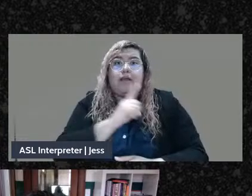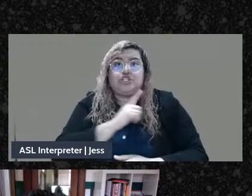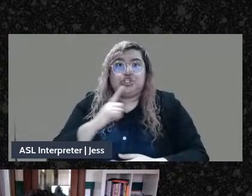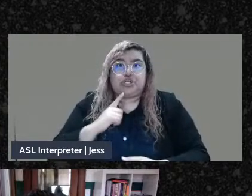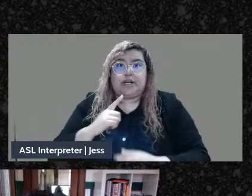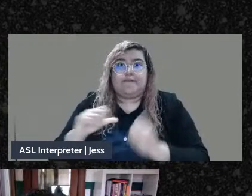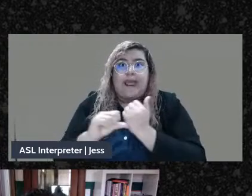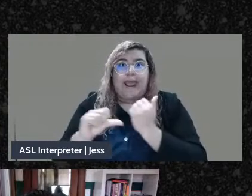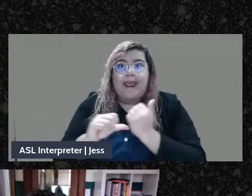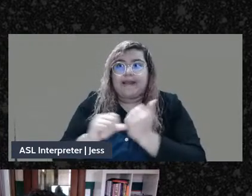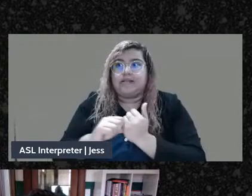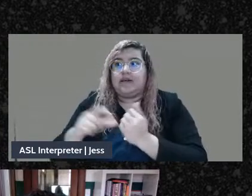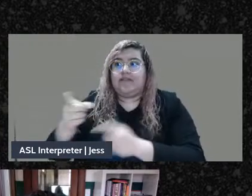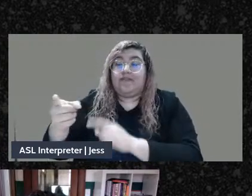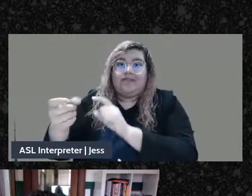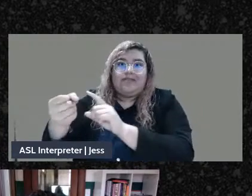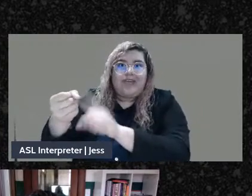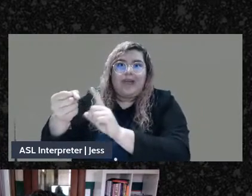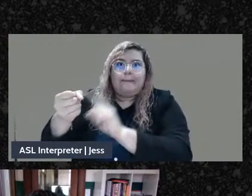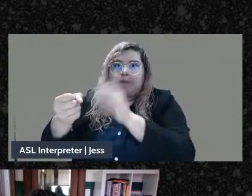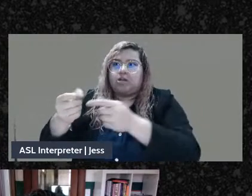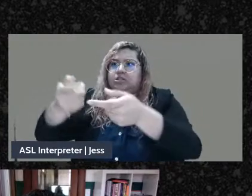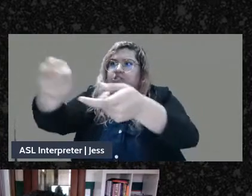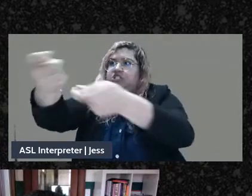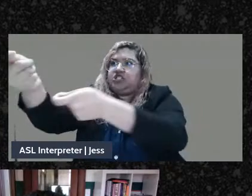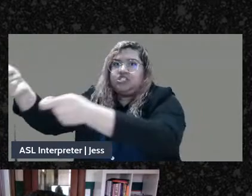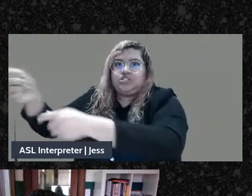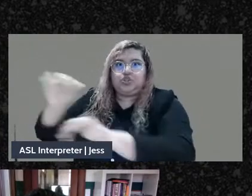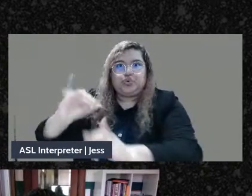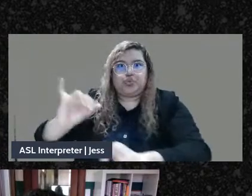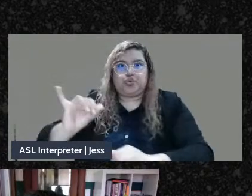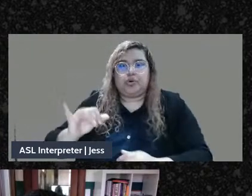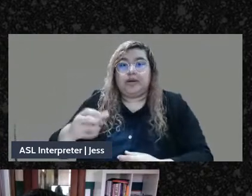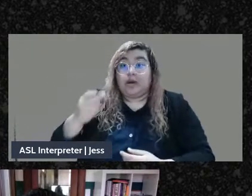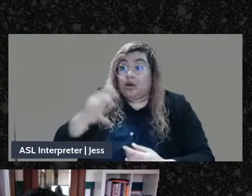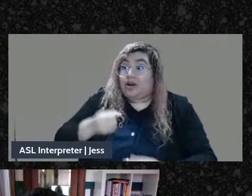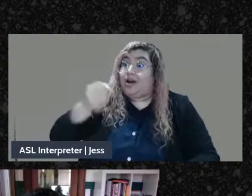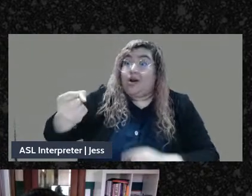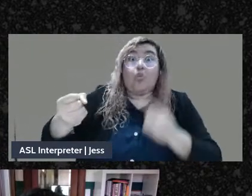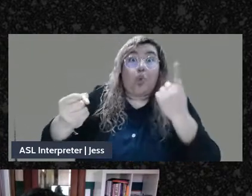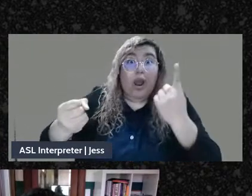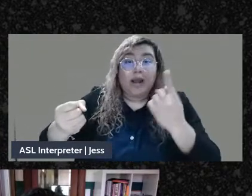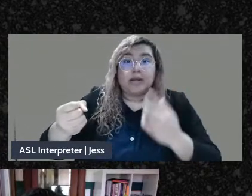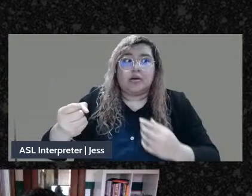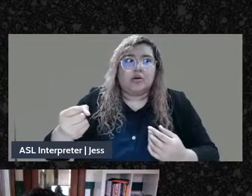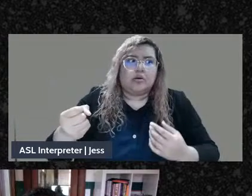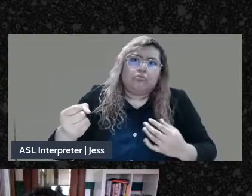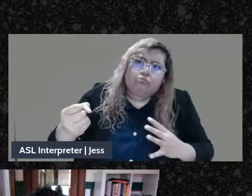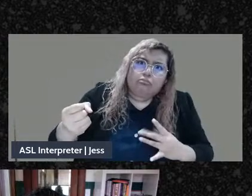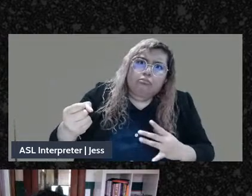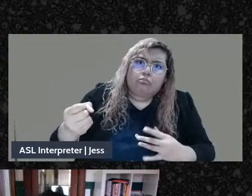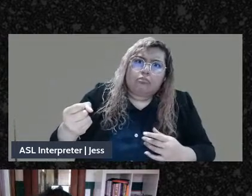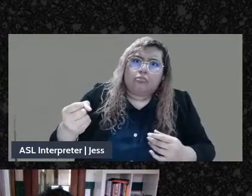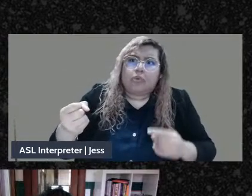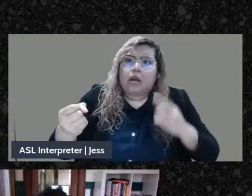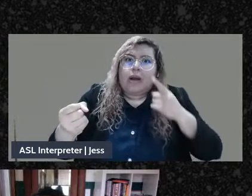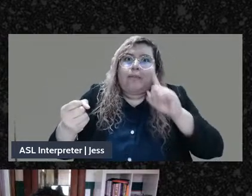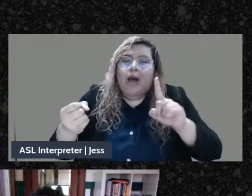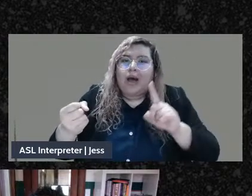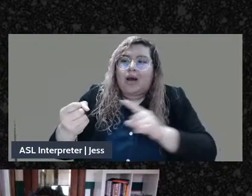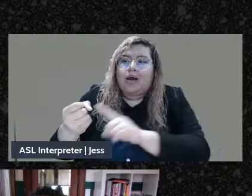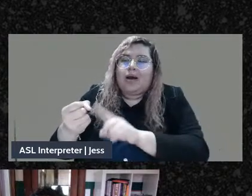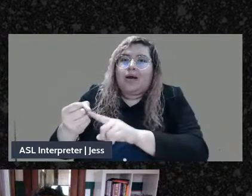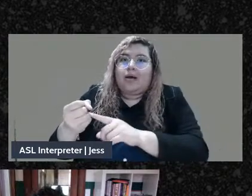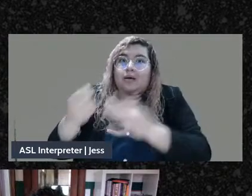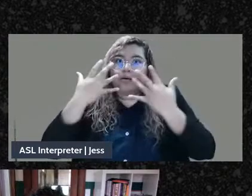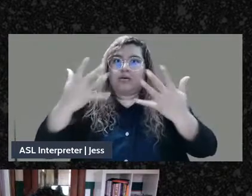board, like they're not that helpful to us, right? Like, yes, having the one person can be helpful to say the one rad thing, but we really need folks